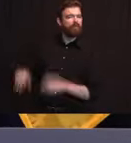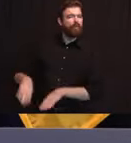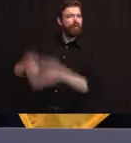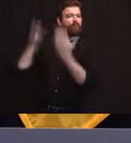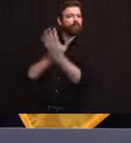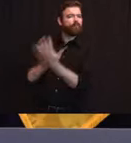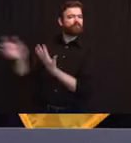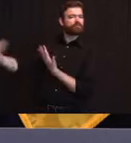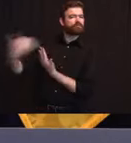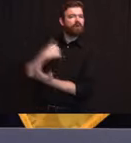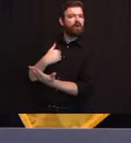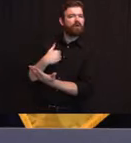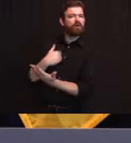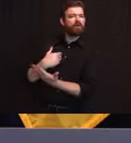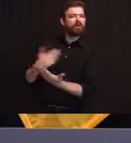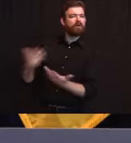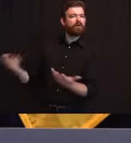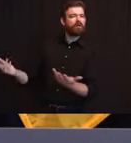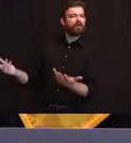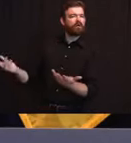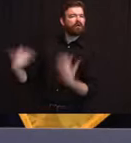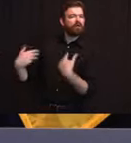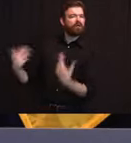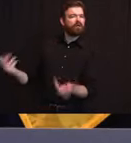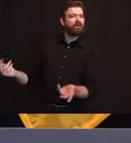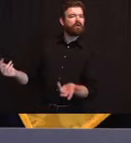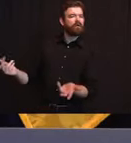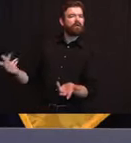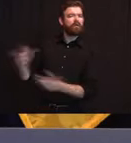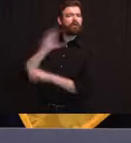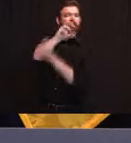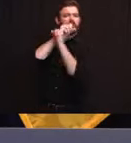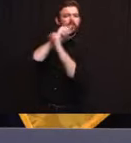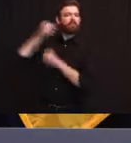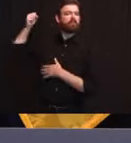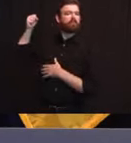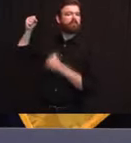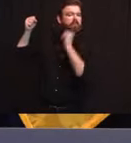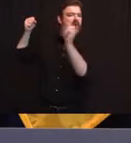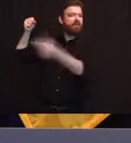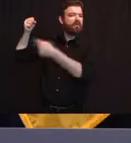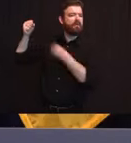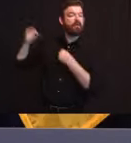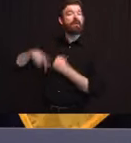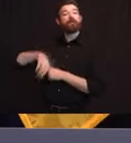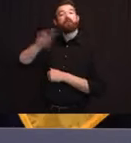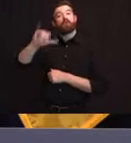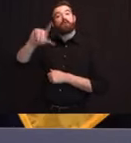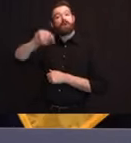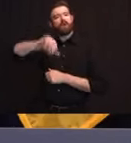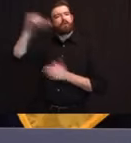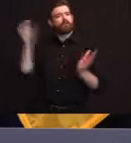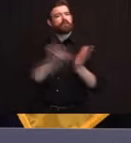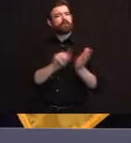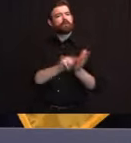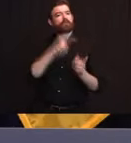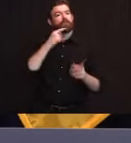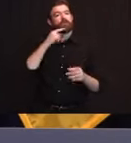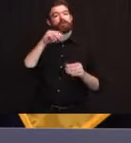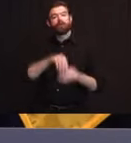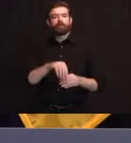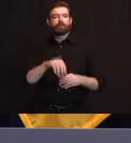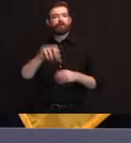lot of pushback on this. I know May 20th, the Star-Ledger ran an editorial titled "This Week in Shady Governance, Murphy and Oprah," and the Reporters Committee on